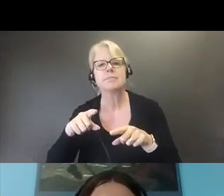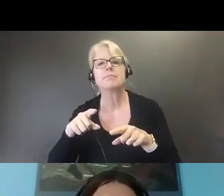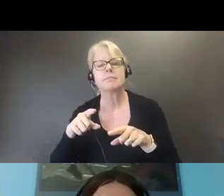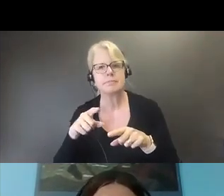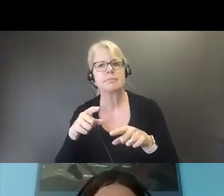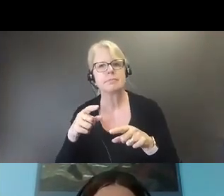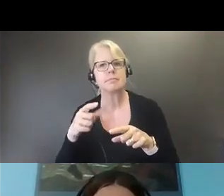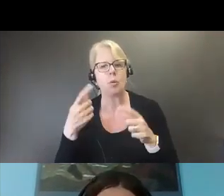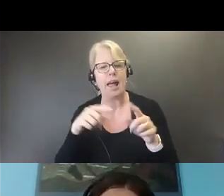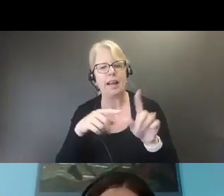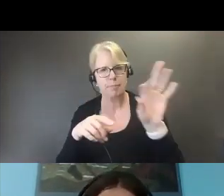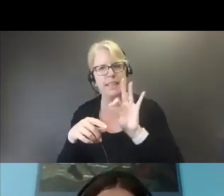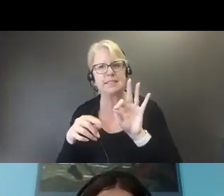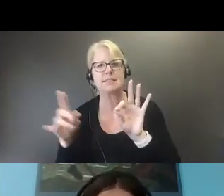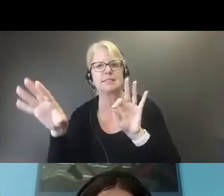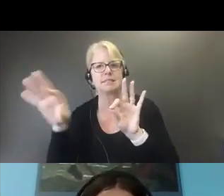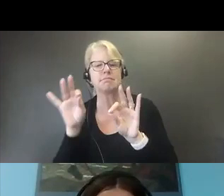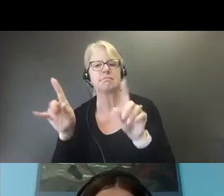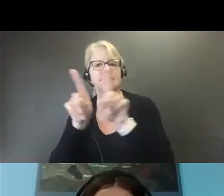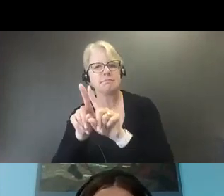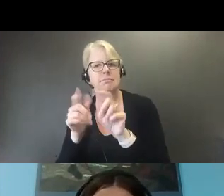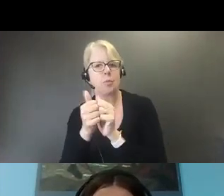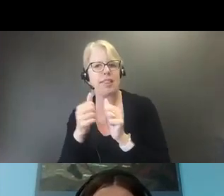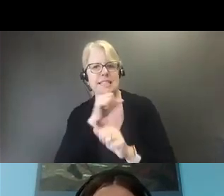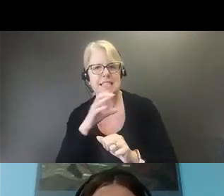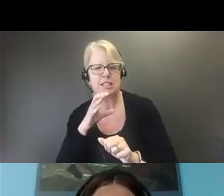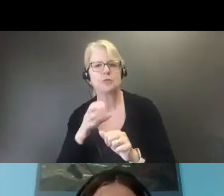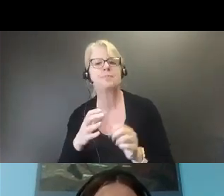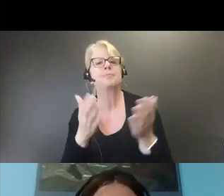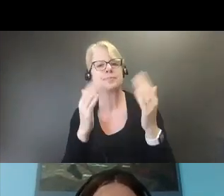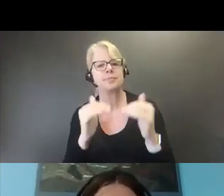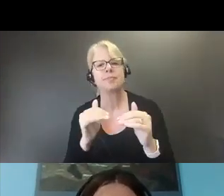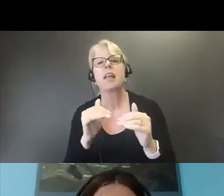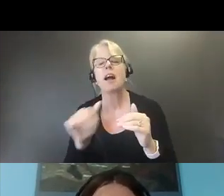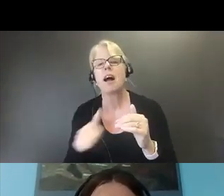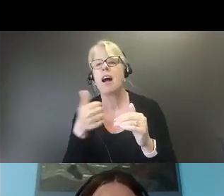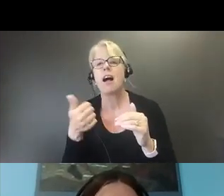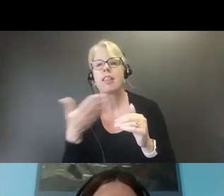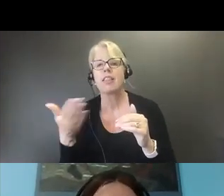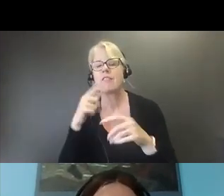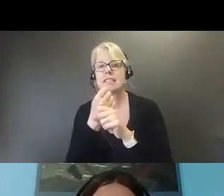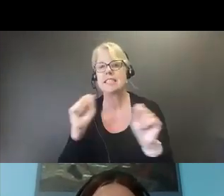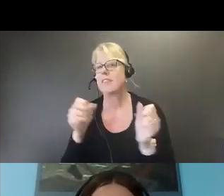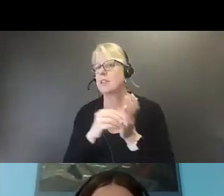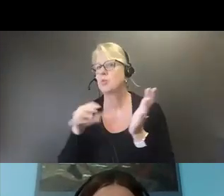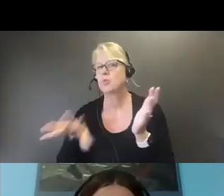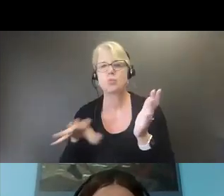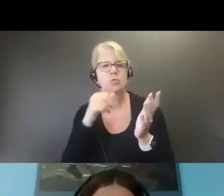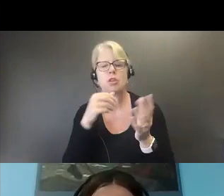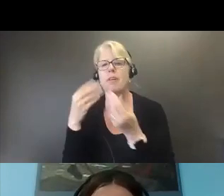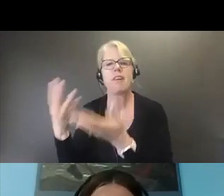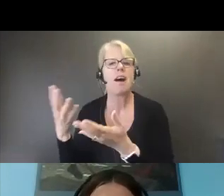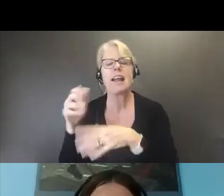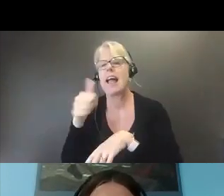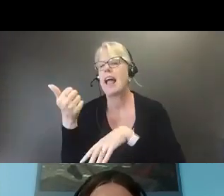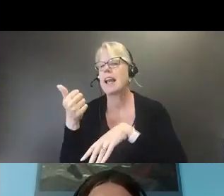when they're matched to a senior. Another thing for safety, students do not provide any medical